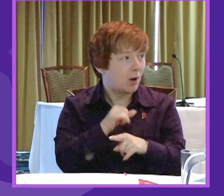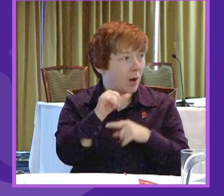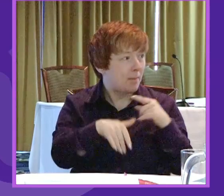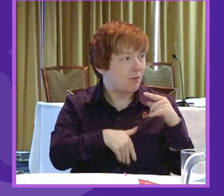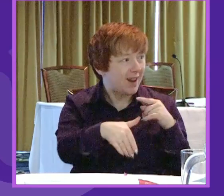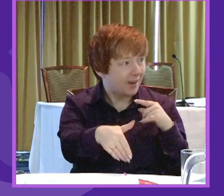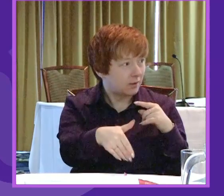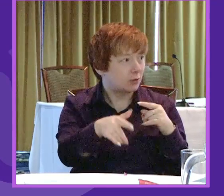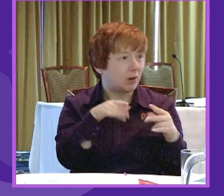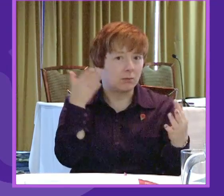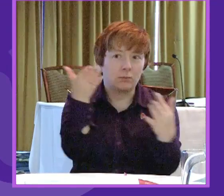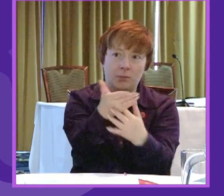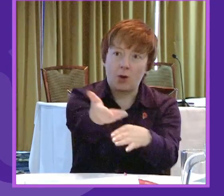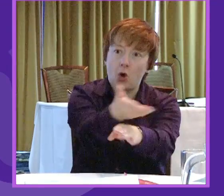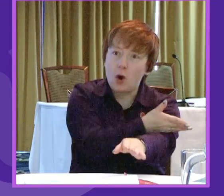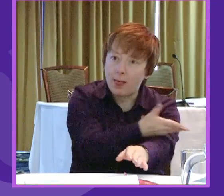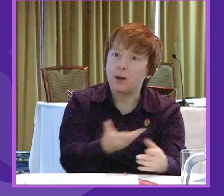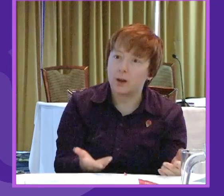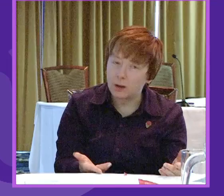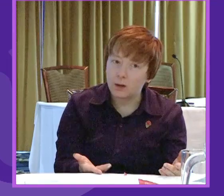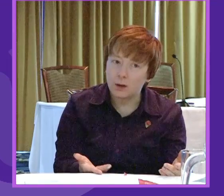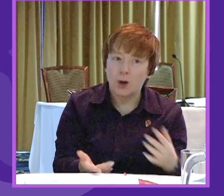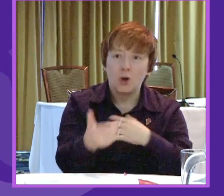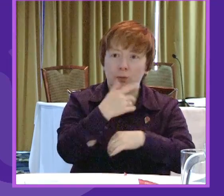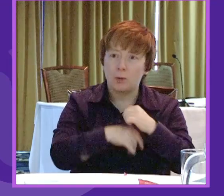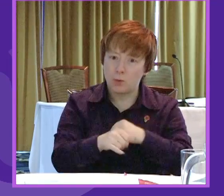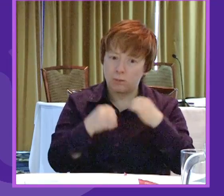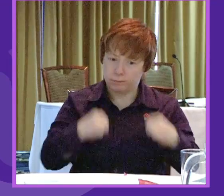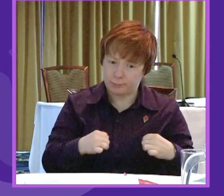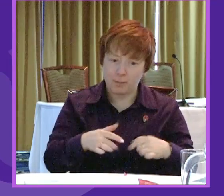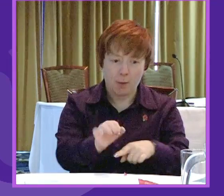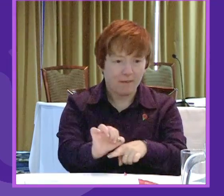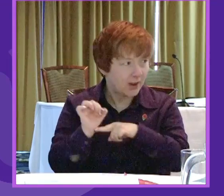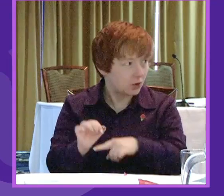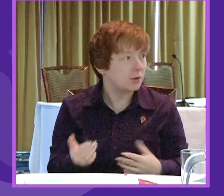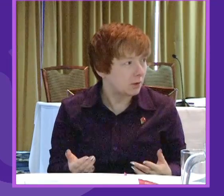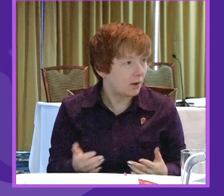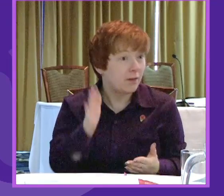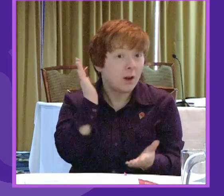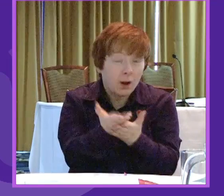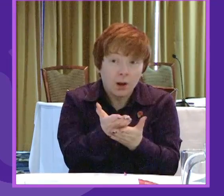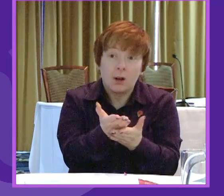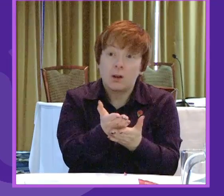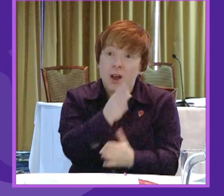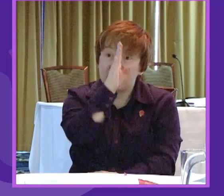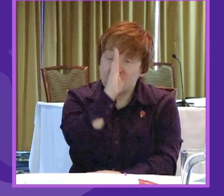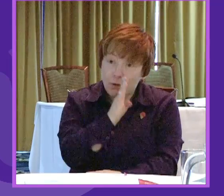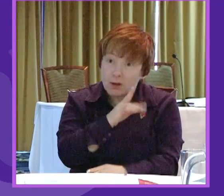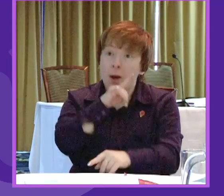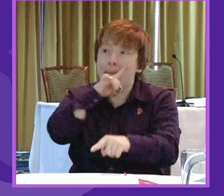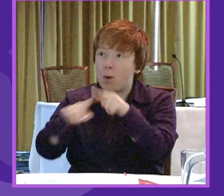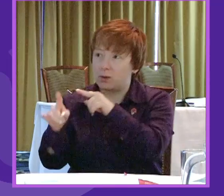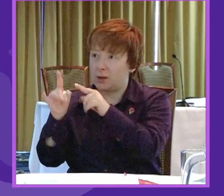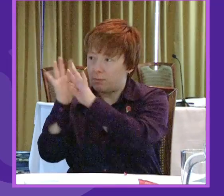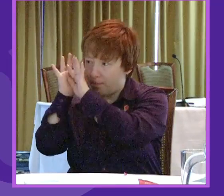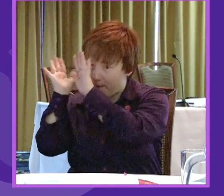about perinatal, intervening early. Getting serious about prevention for me is, if we were really